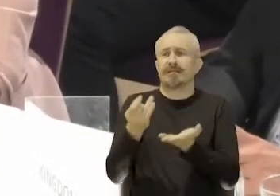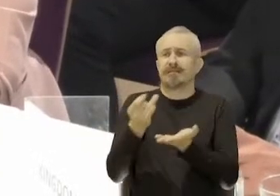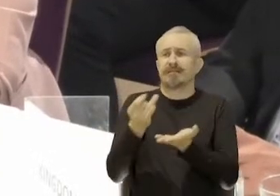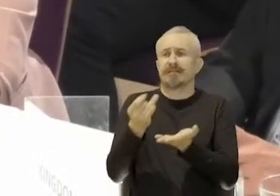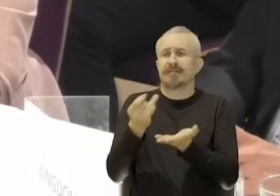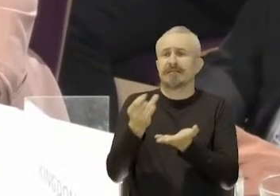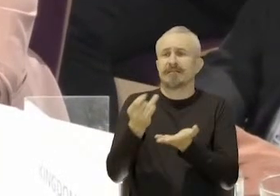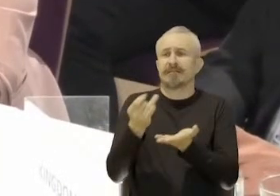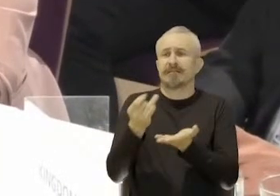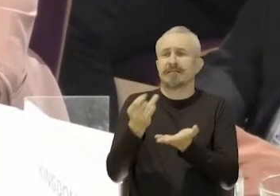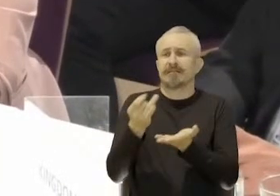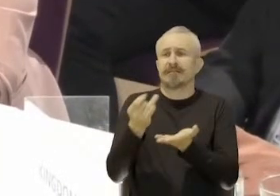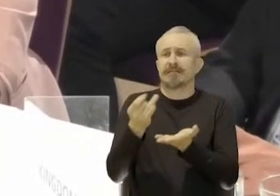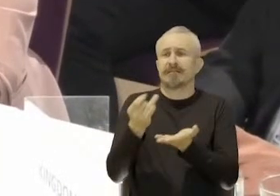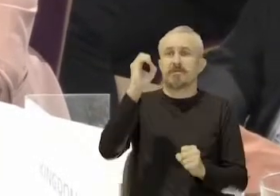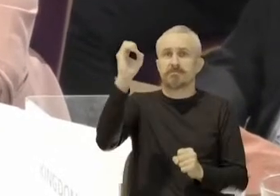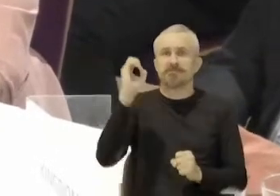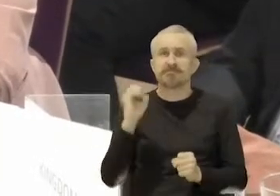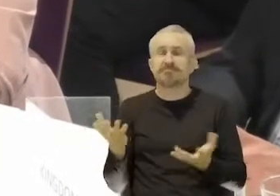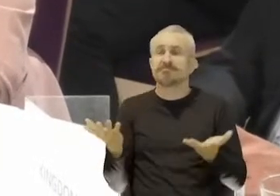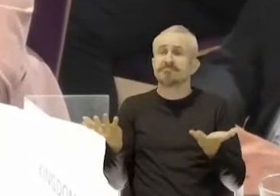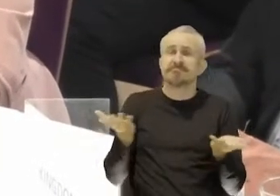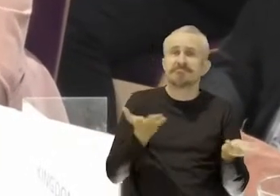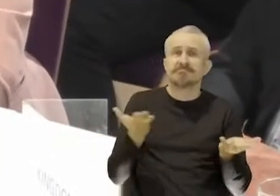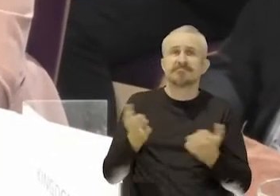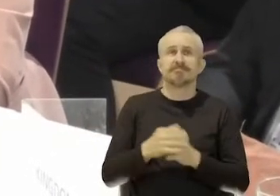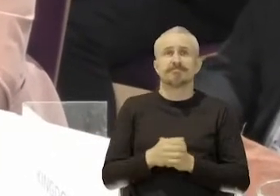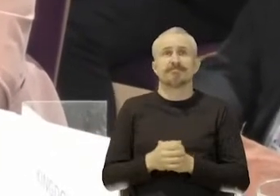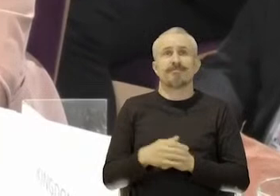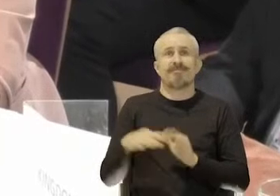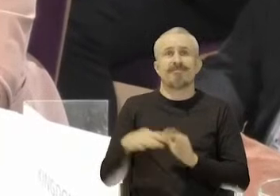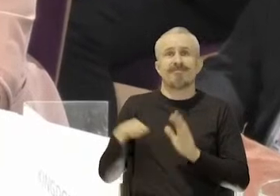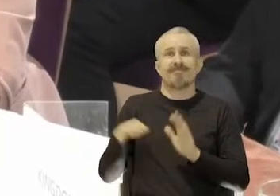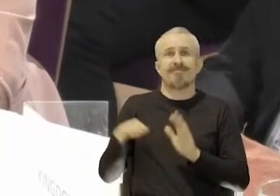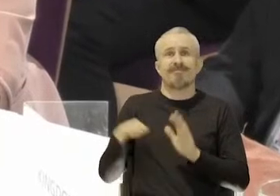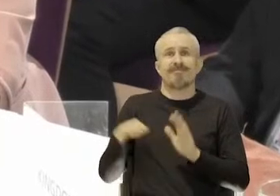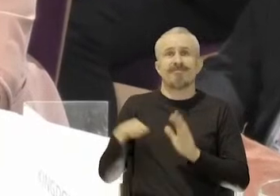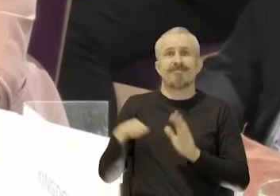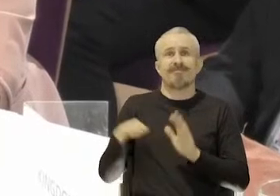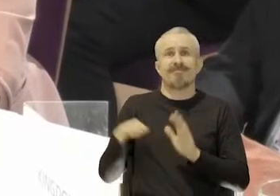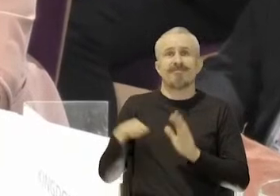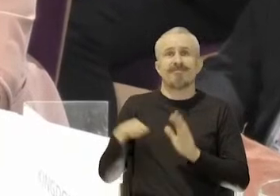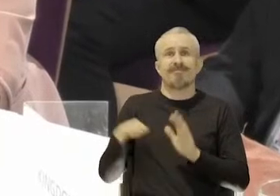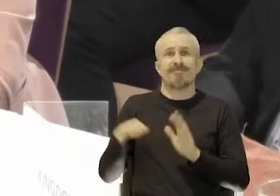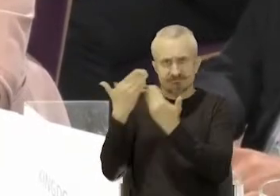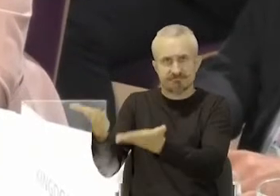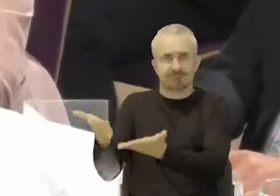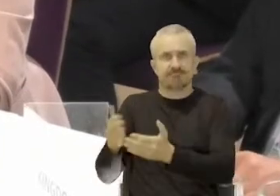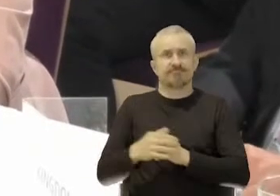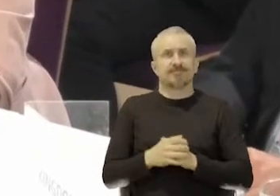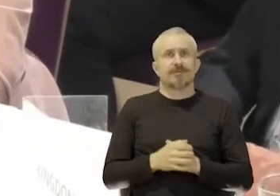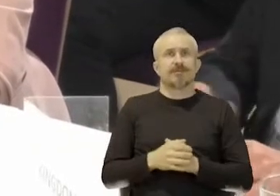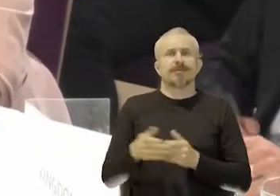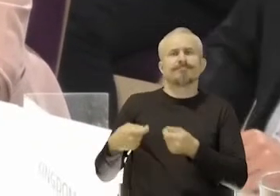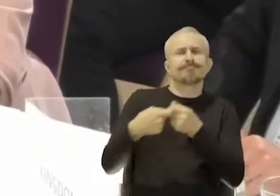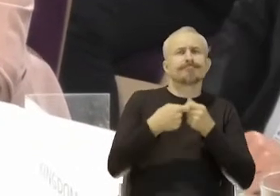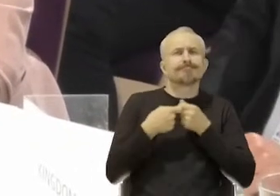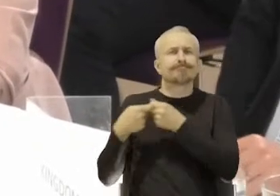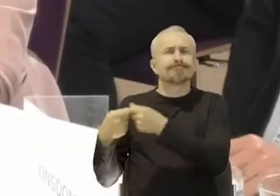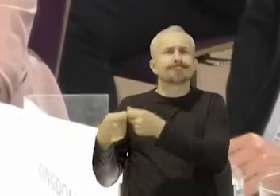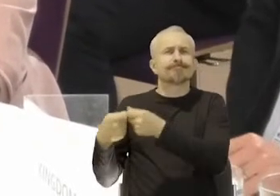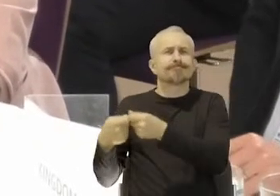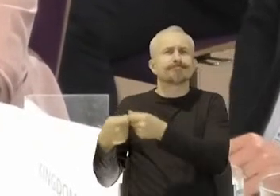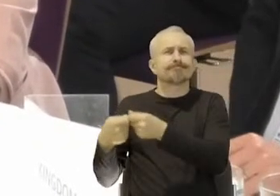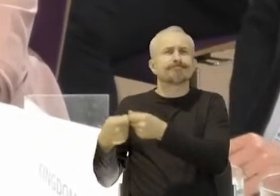to loans, and therefore they receive from us special zero-interest credits. Also, we engage